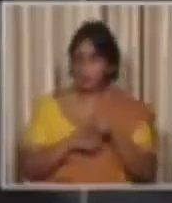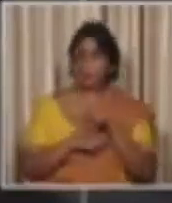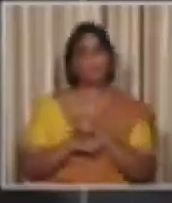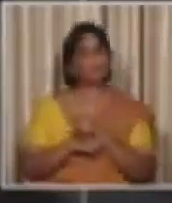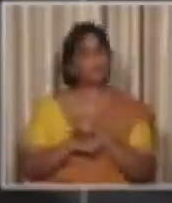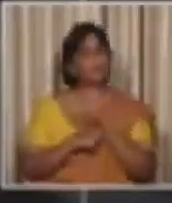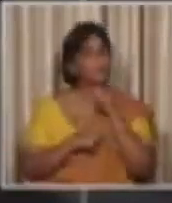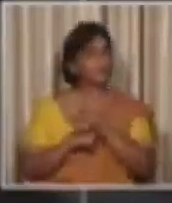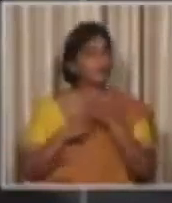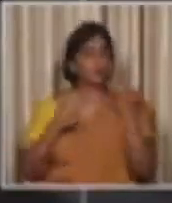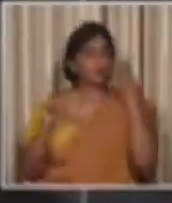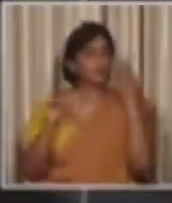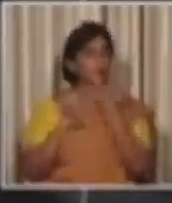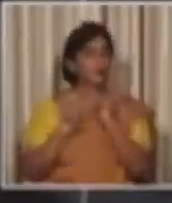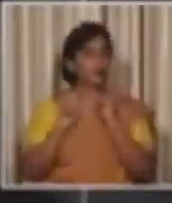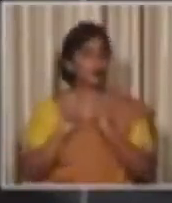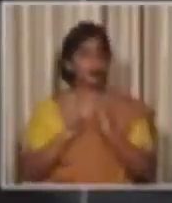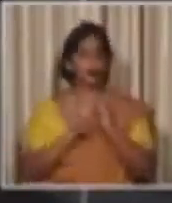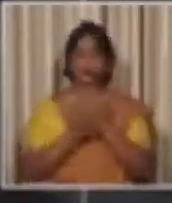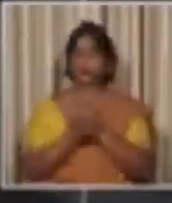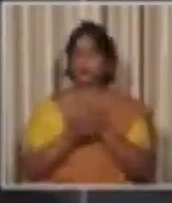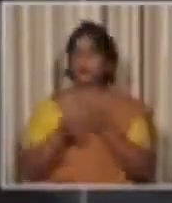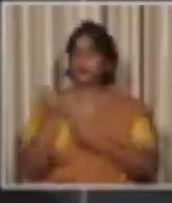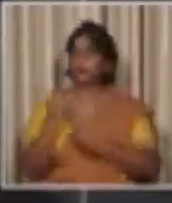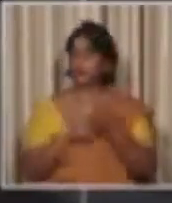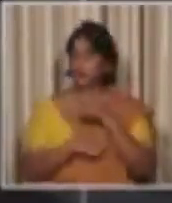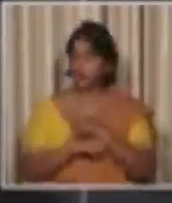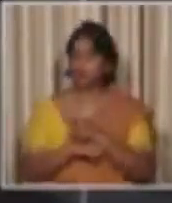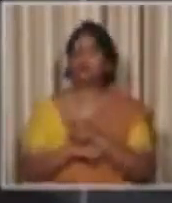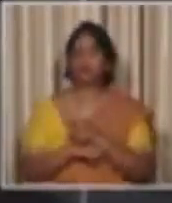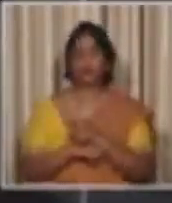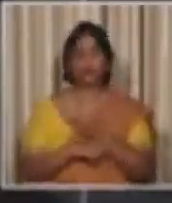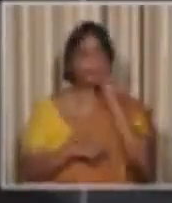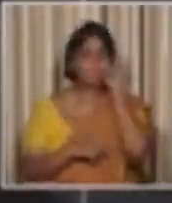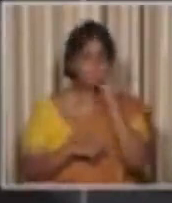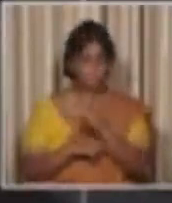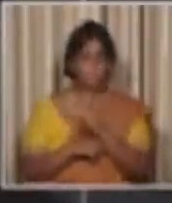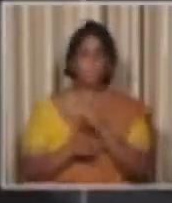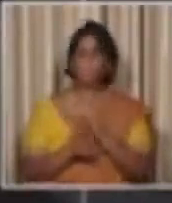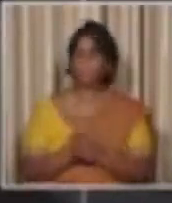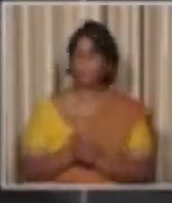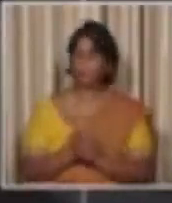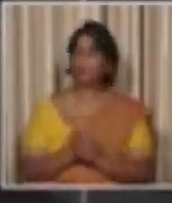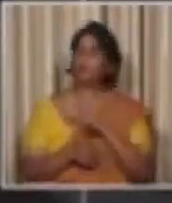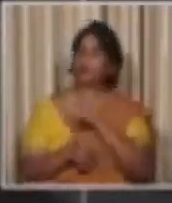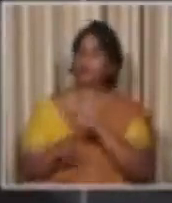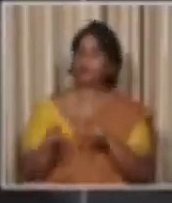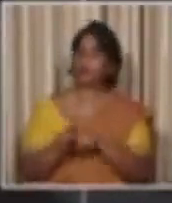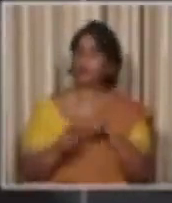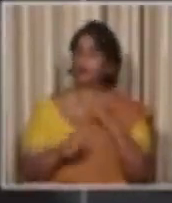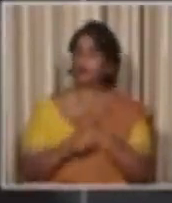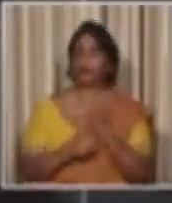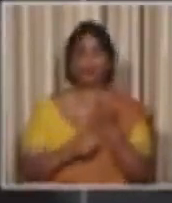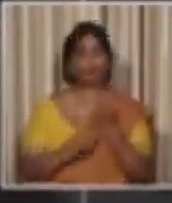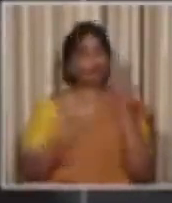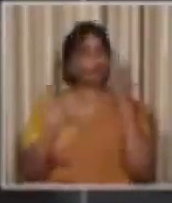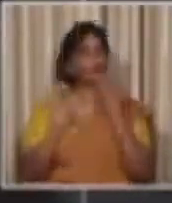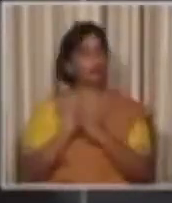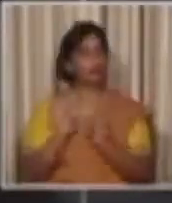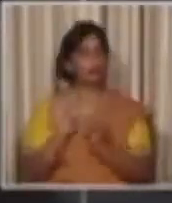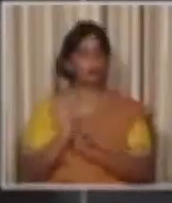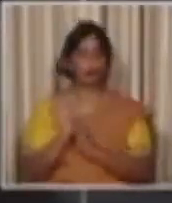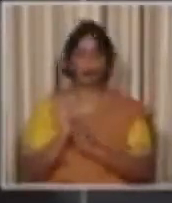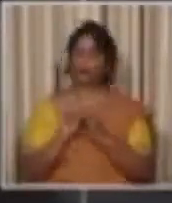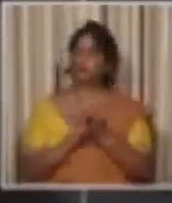it was not reported to Parliament. And we would ask the Chair of the Committee on Public Finance to present that